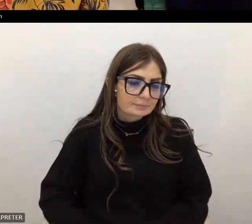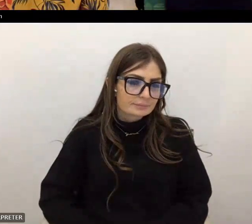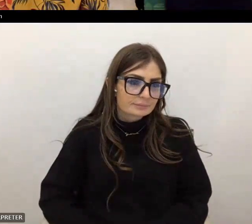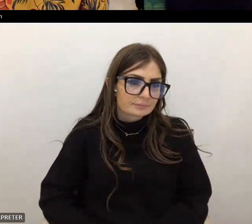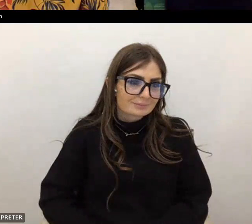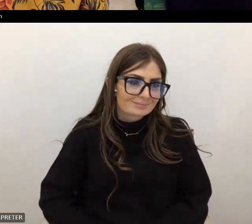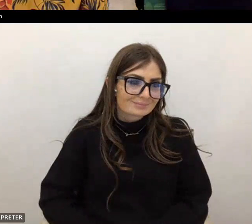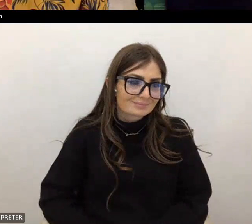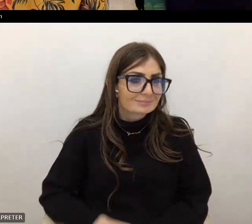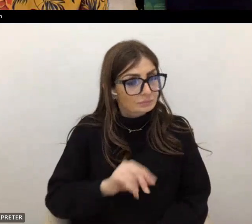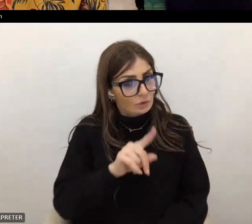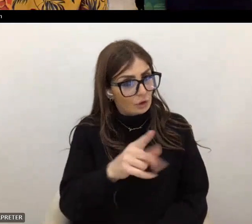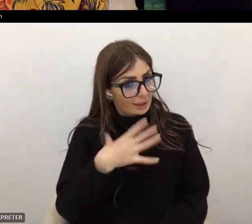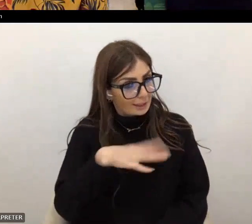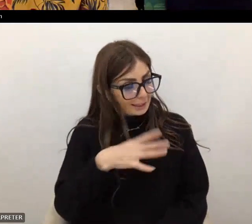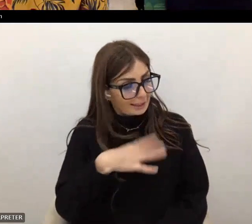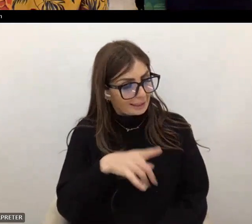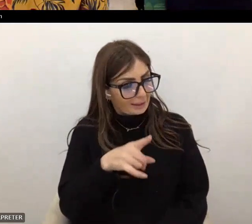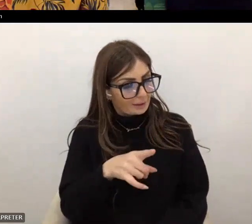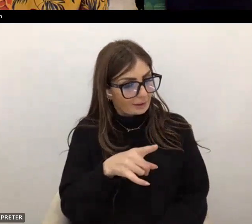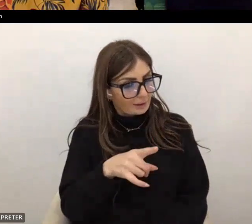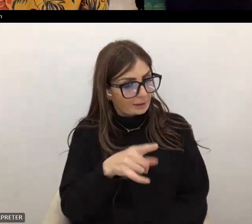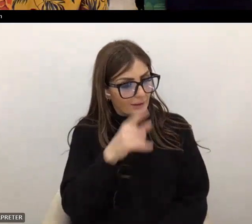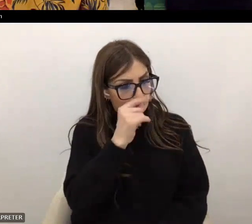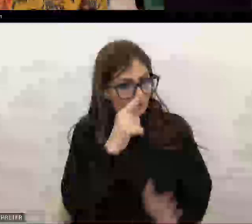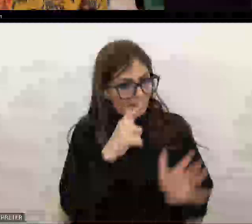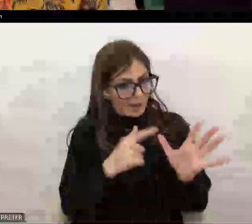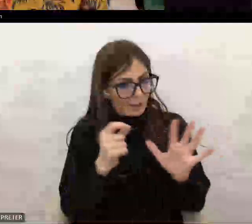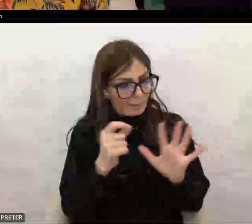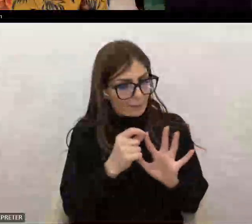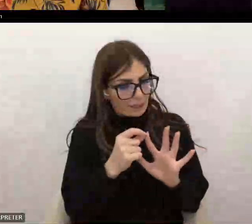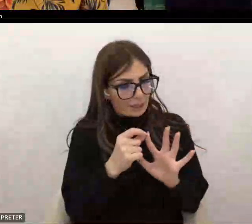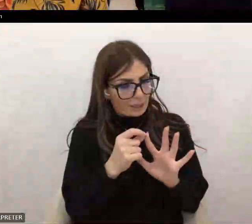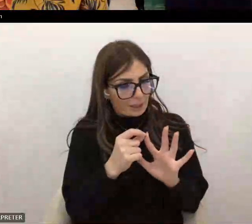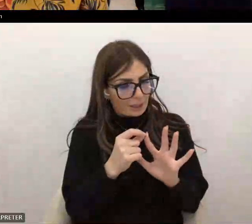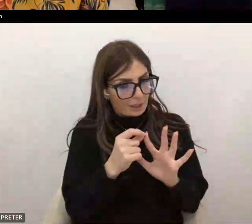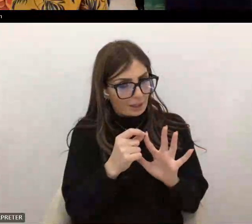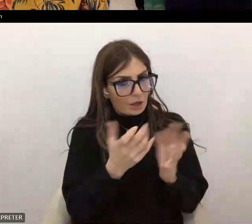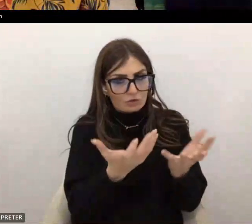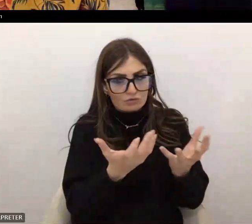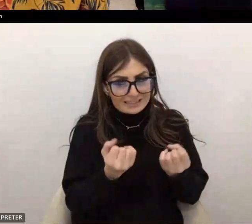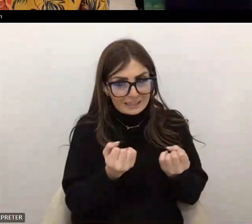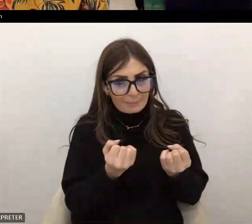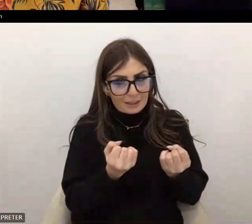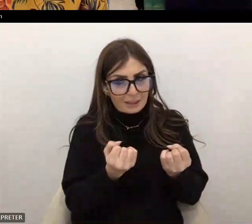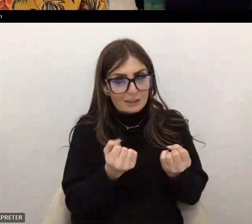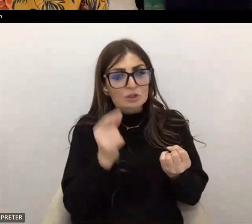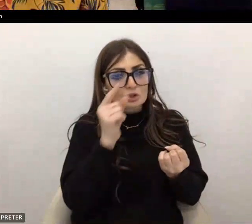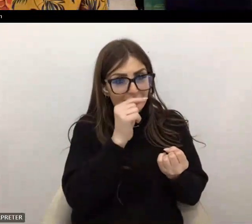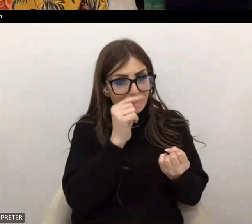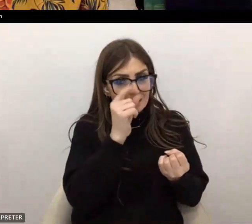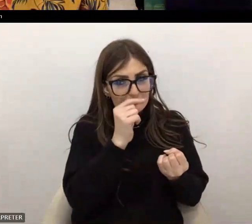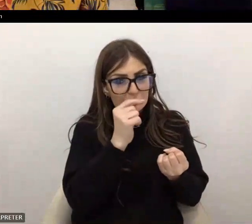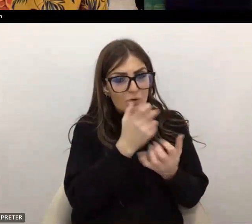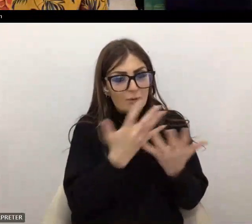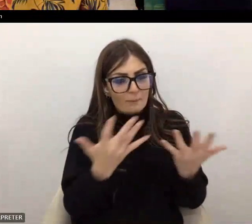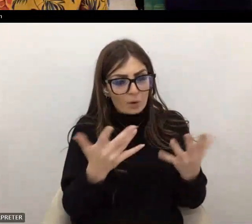Do you need to be an AP recipient to be eligible for